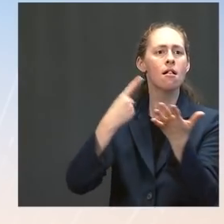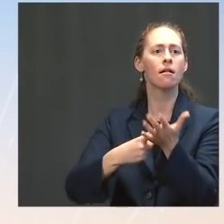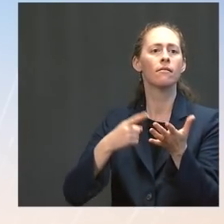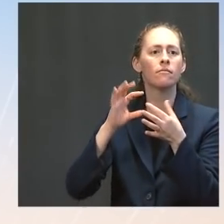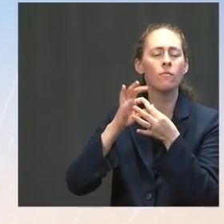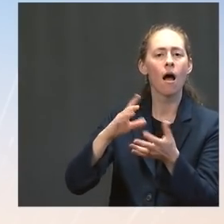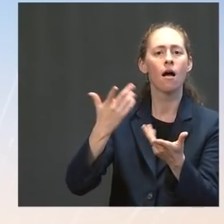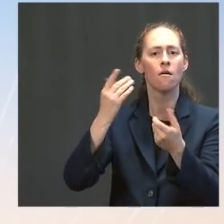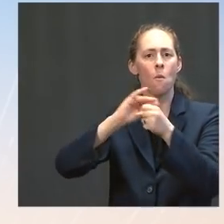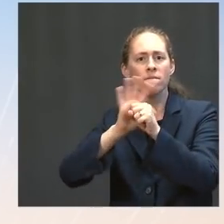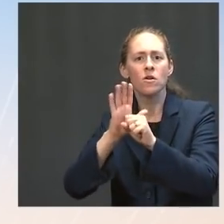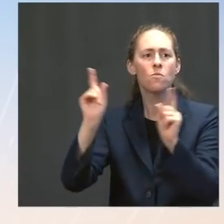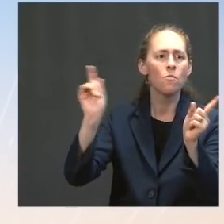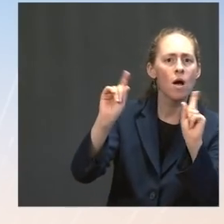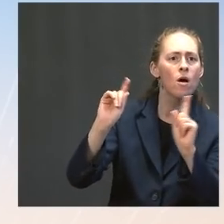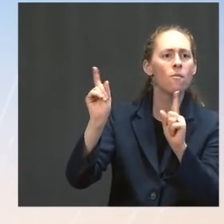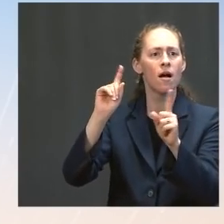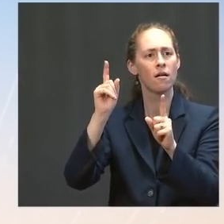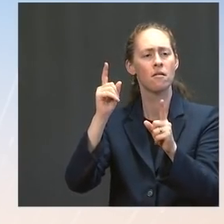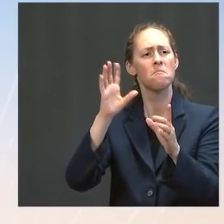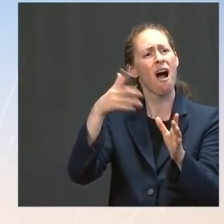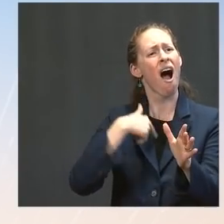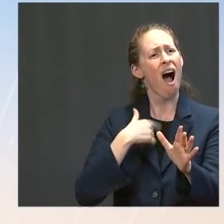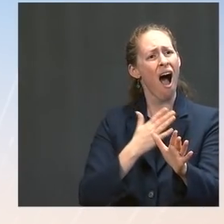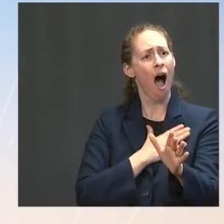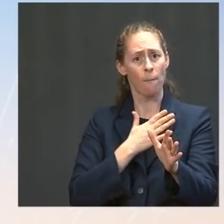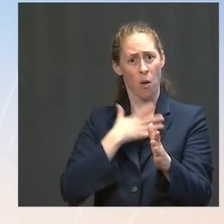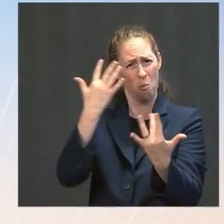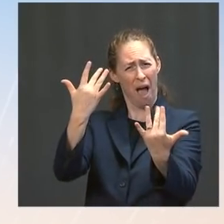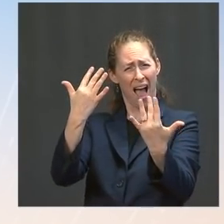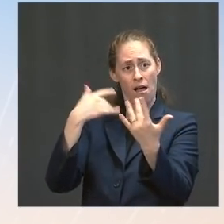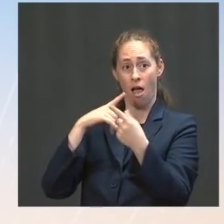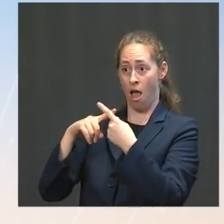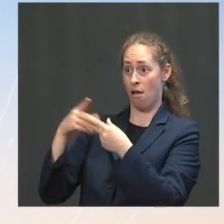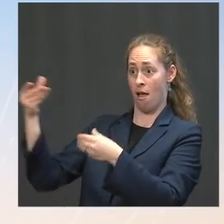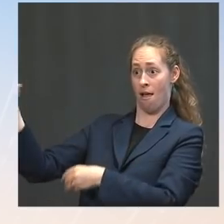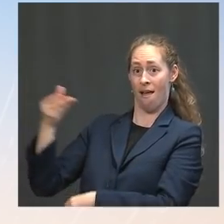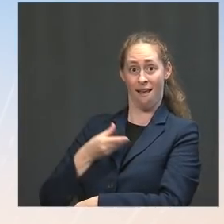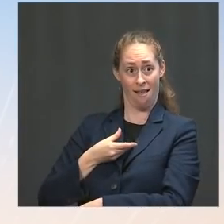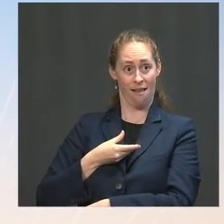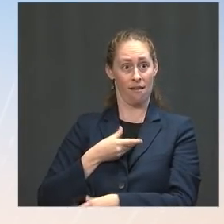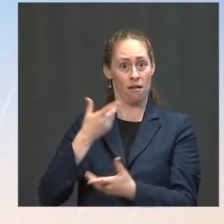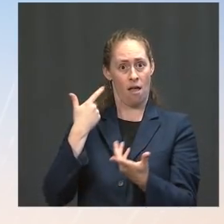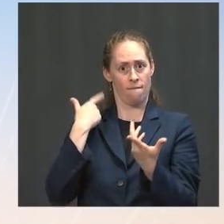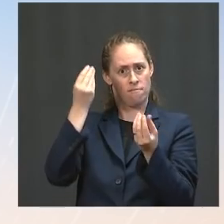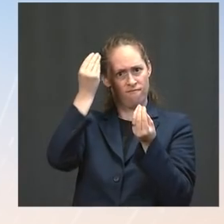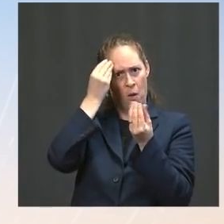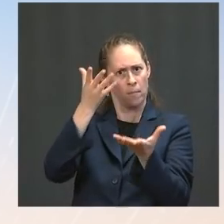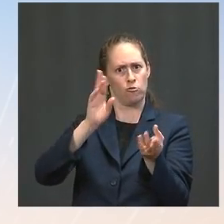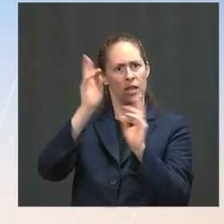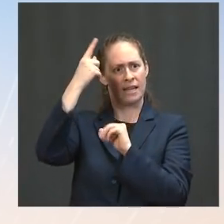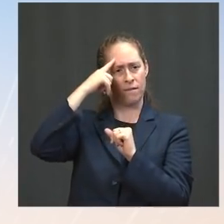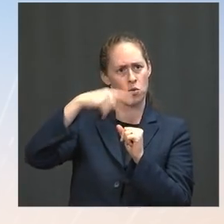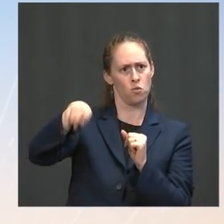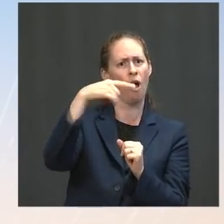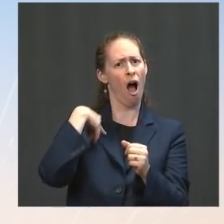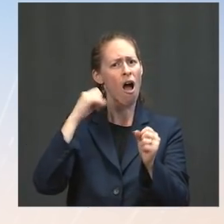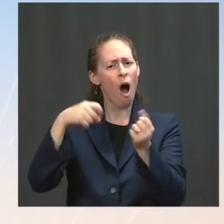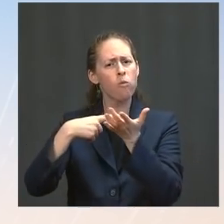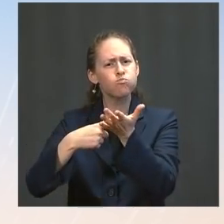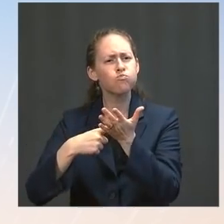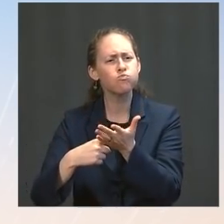be individuals eligible for a range of our programs who would want to depart. That would require a means of departing, and that's what we're